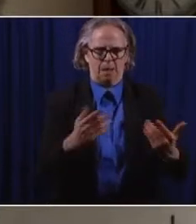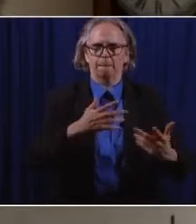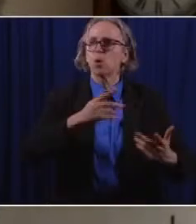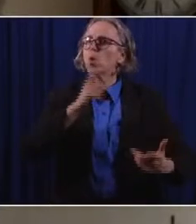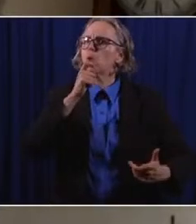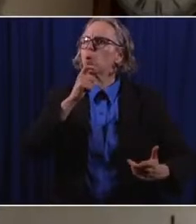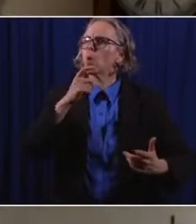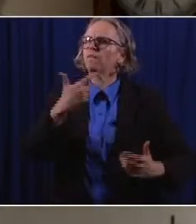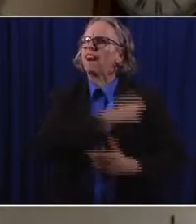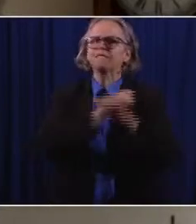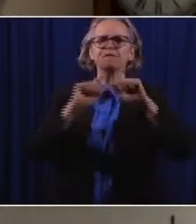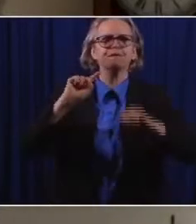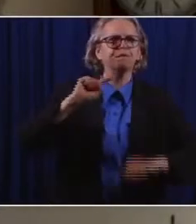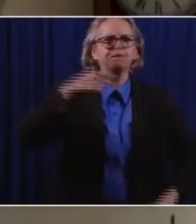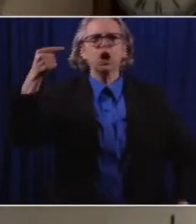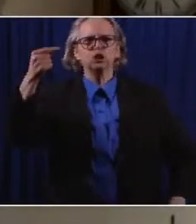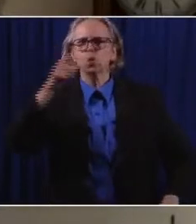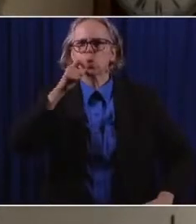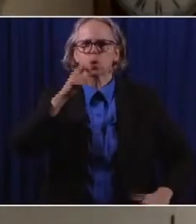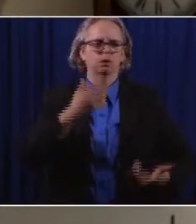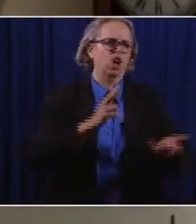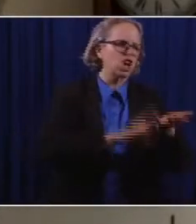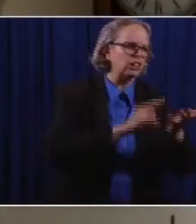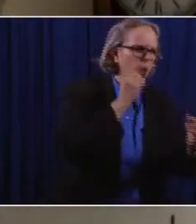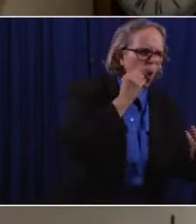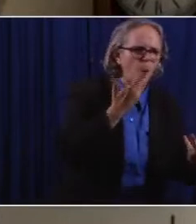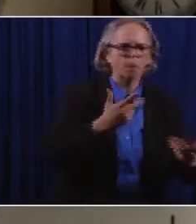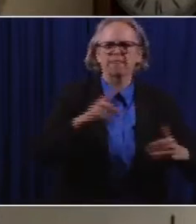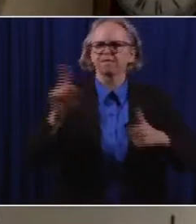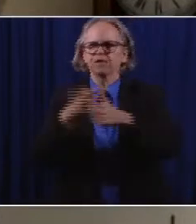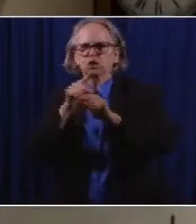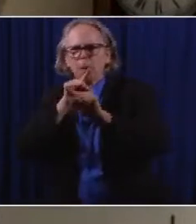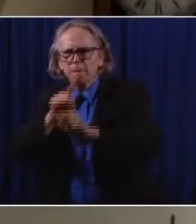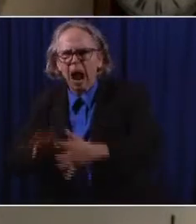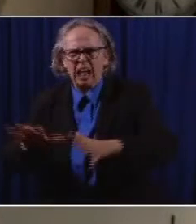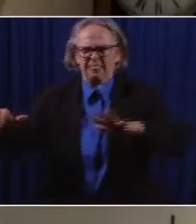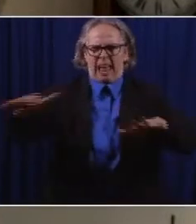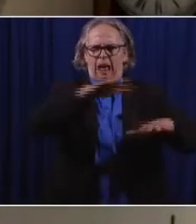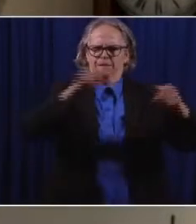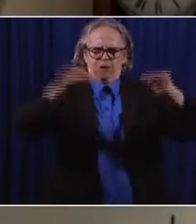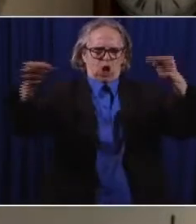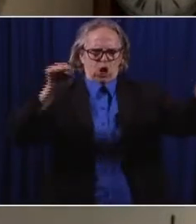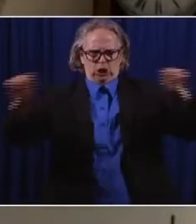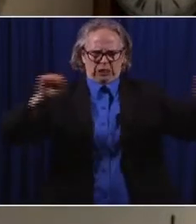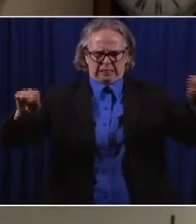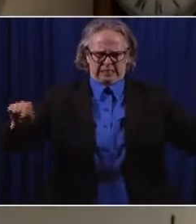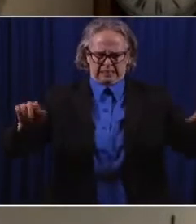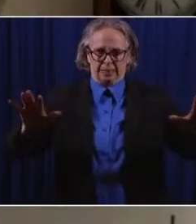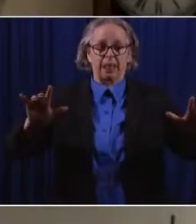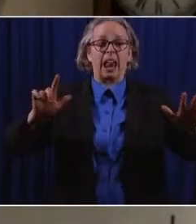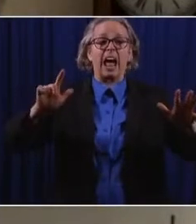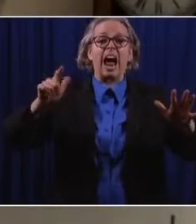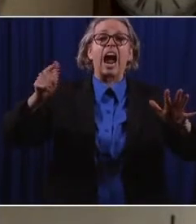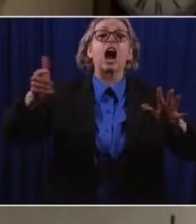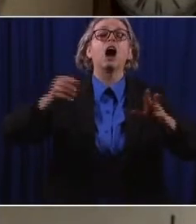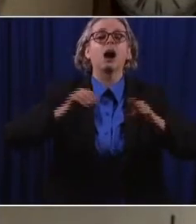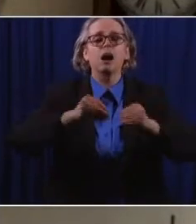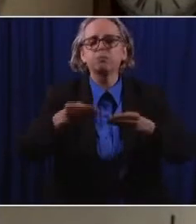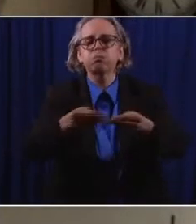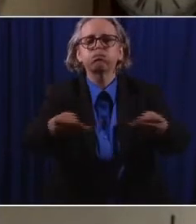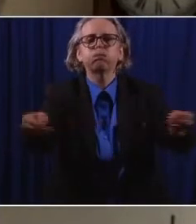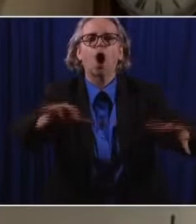homes and others. It's going to start with our first responders, and it's going to take a while to get this out. But the point that we get